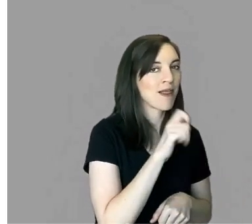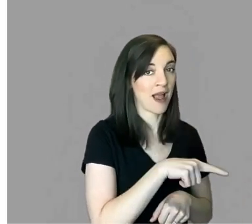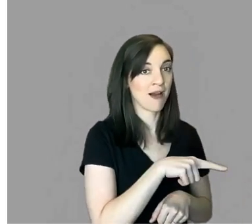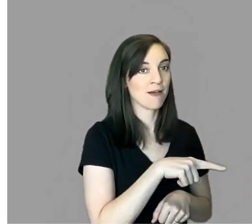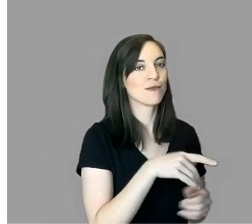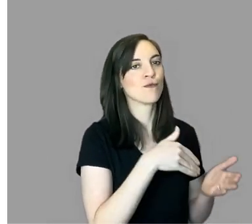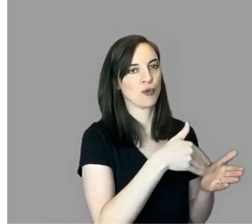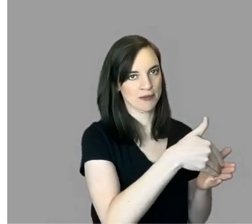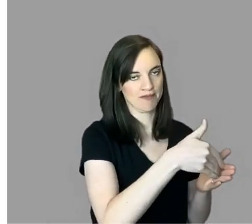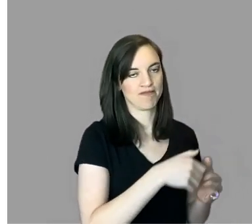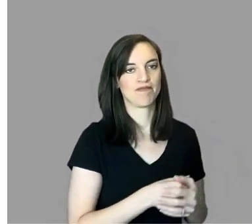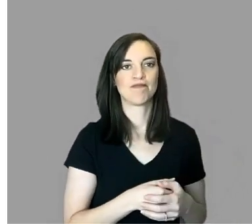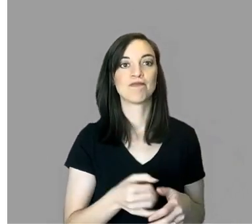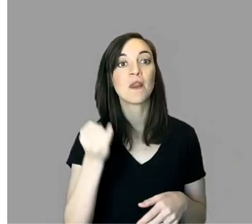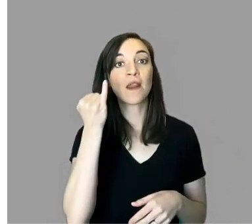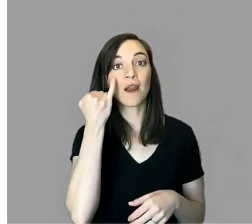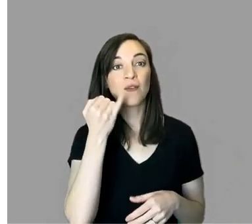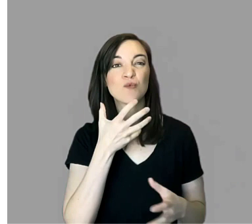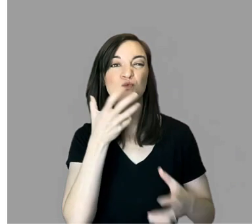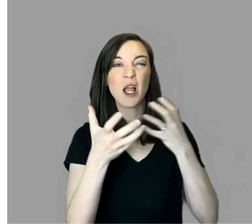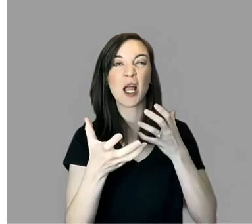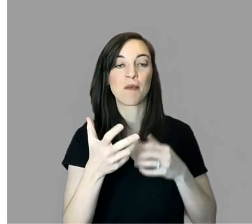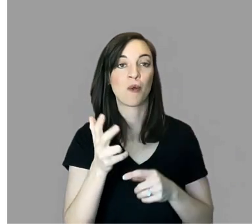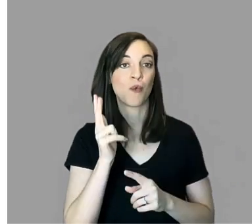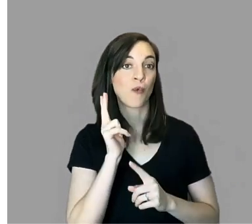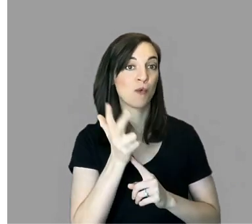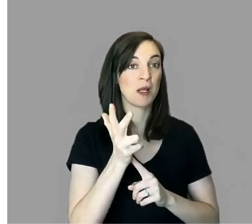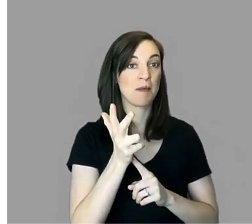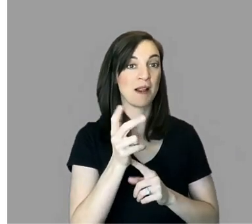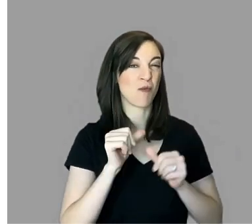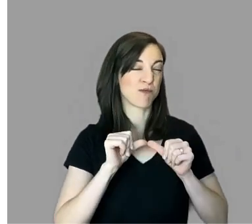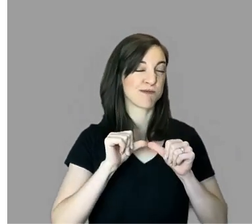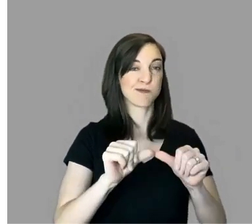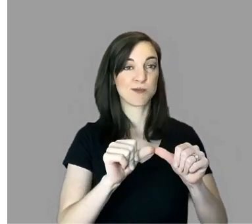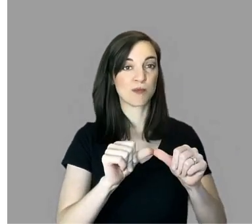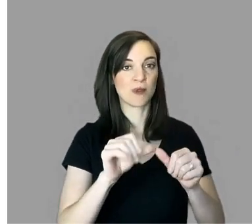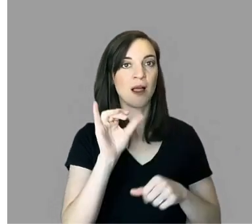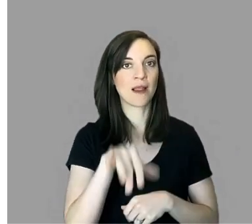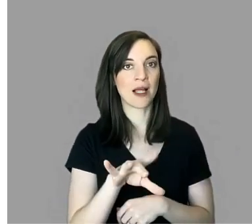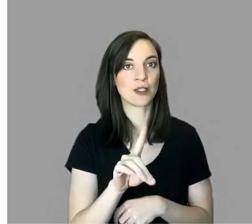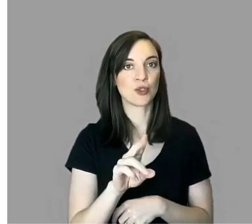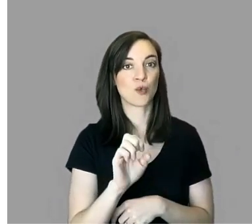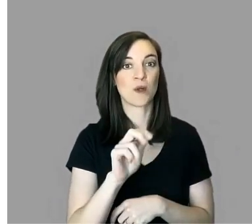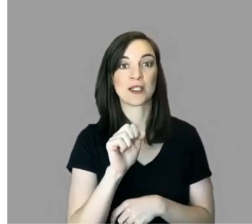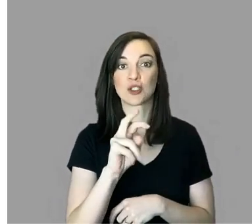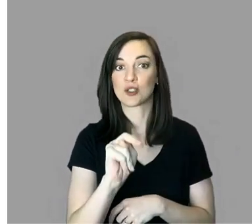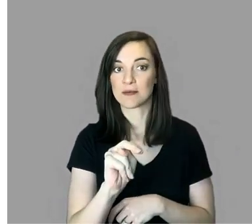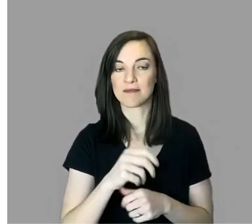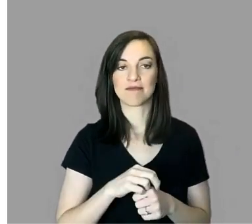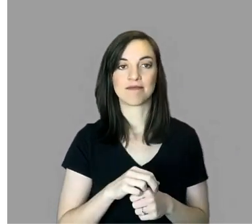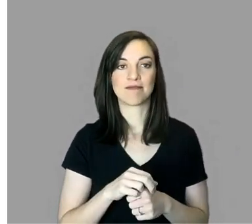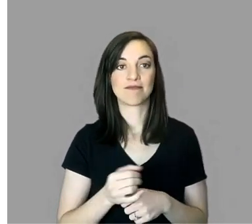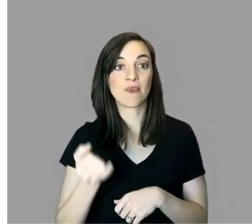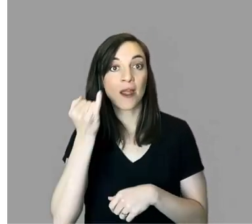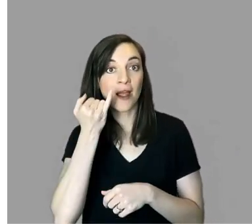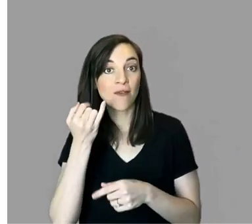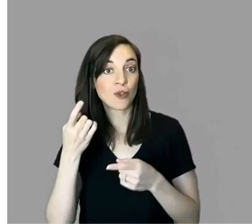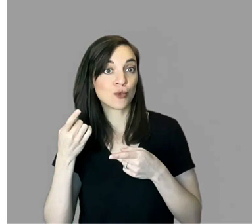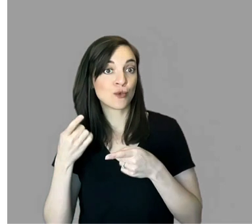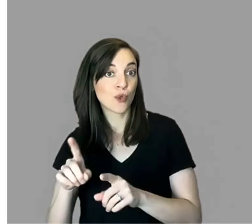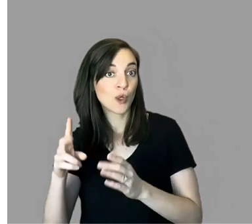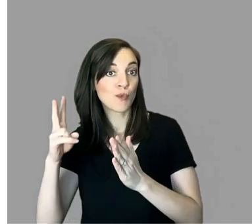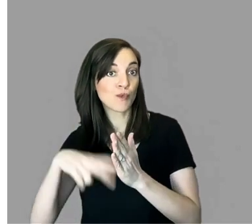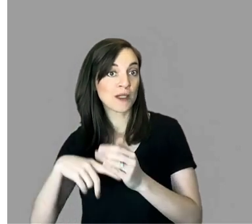day, that would be frequency. If you kept track of how long that happened, it would be duration.